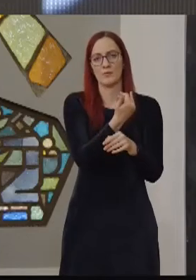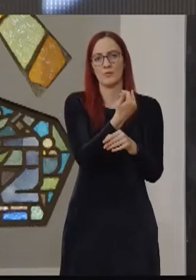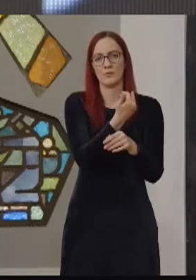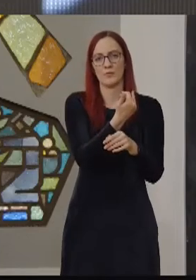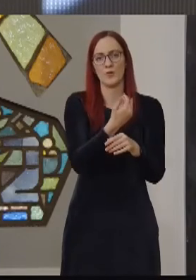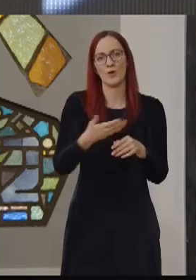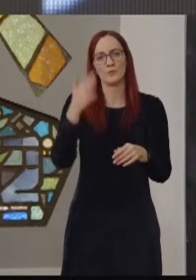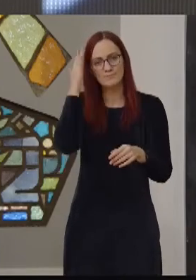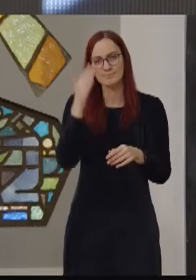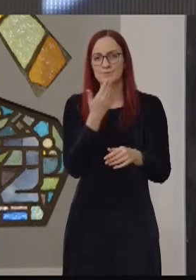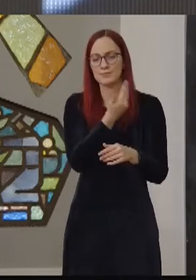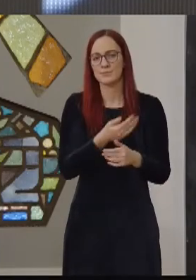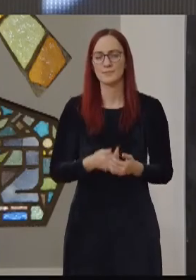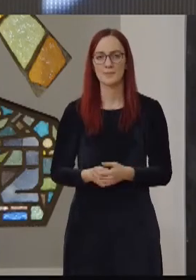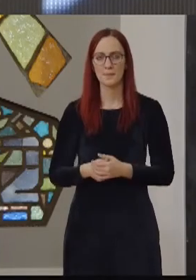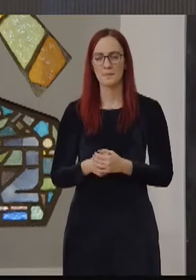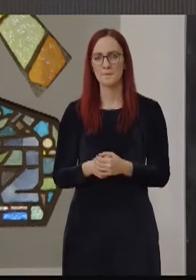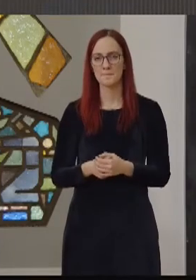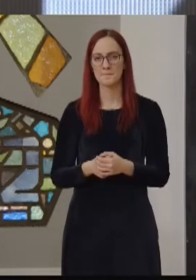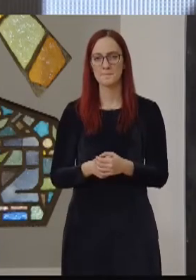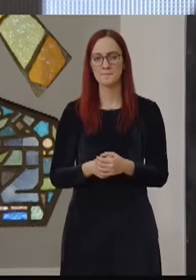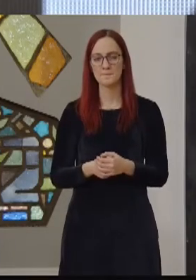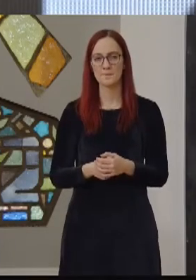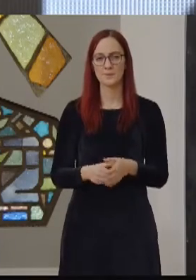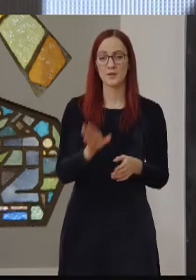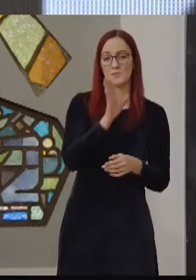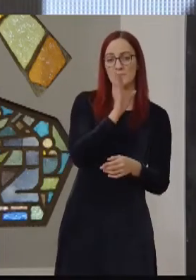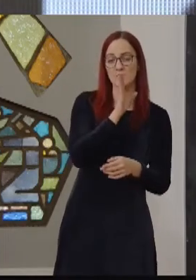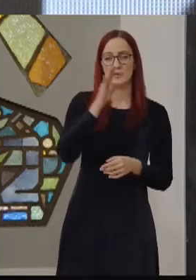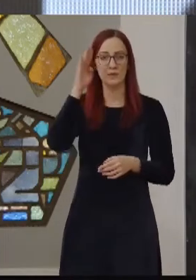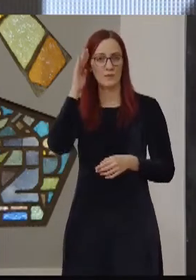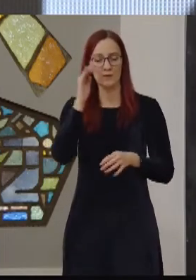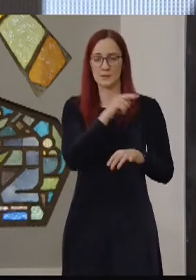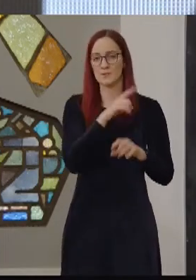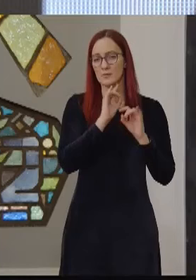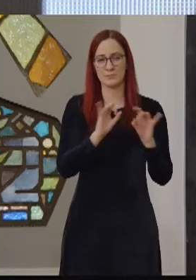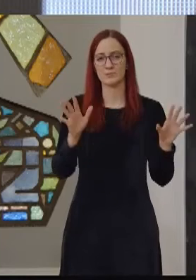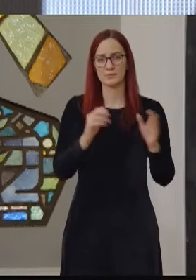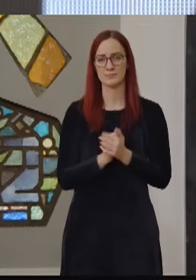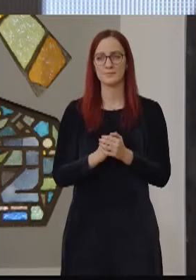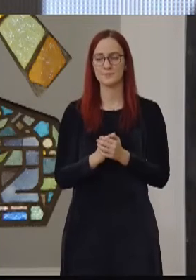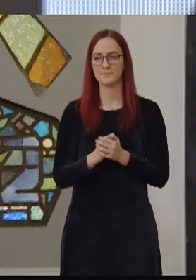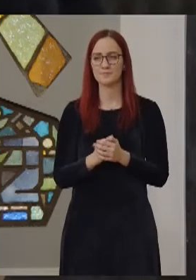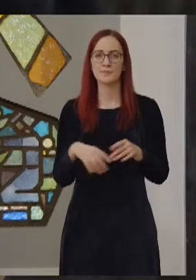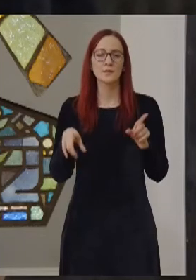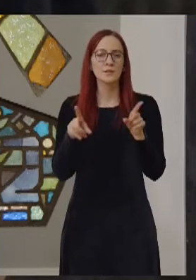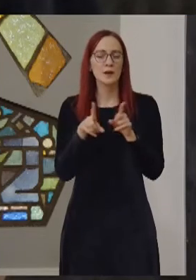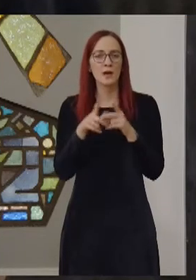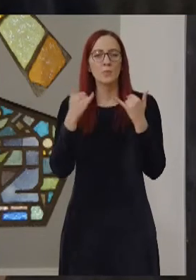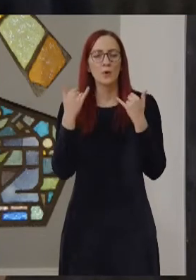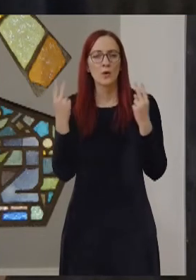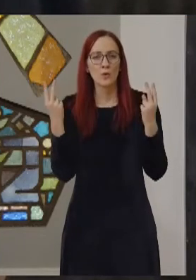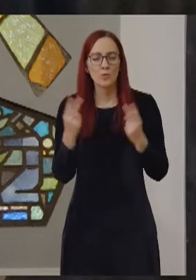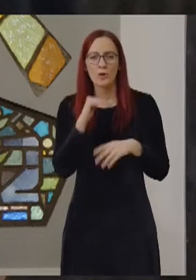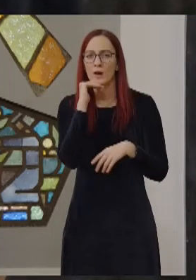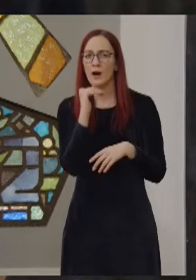behavior is not in line with what radical groups expect from women. So